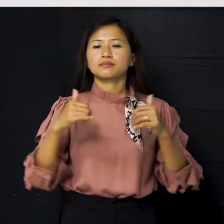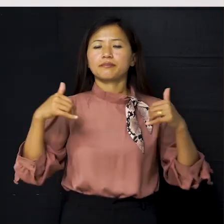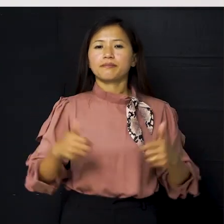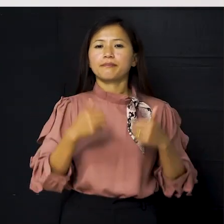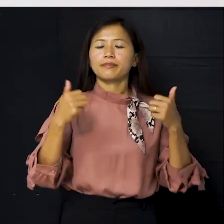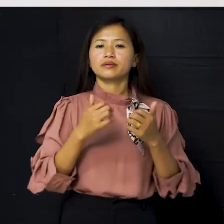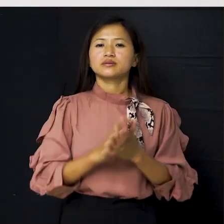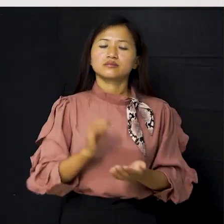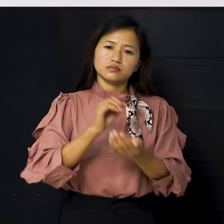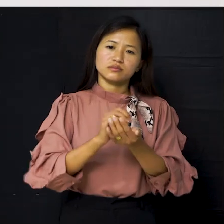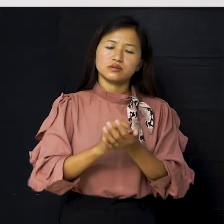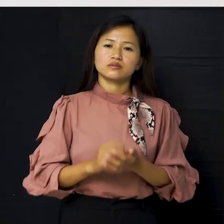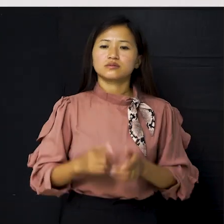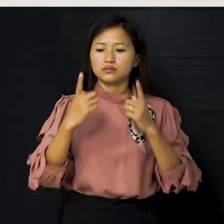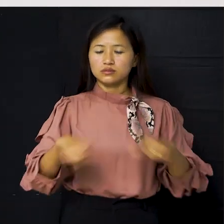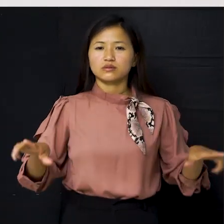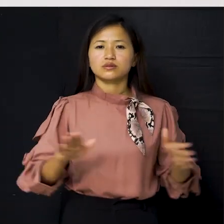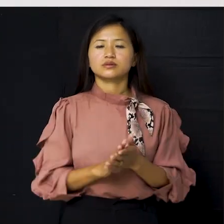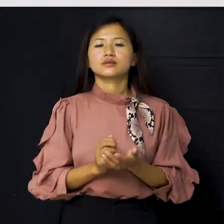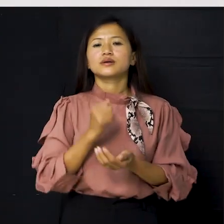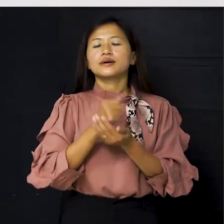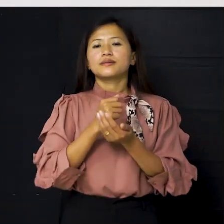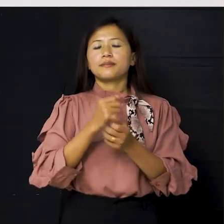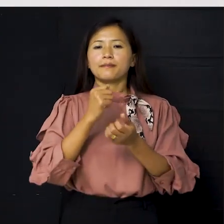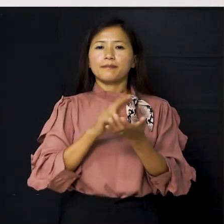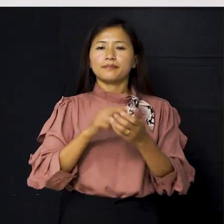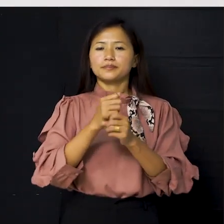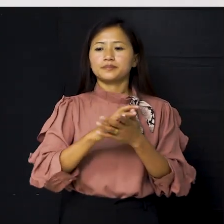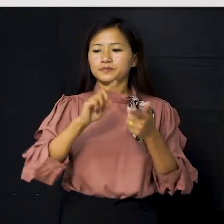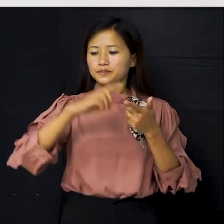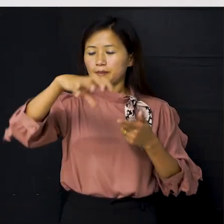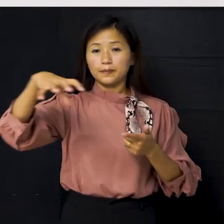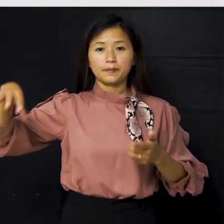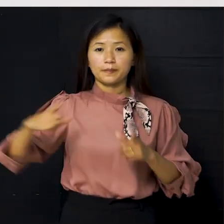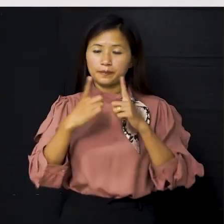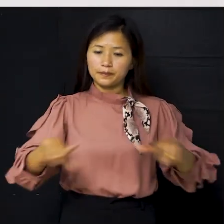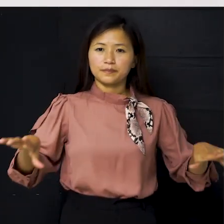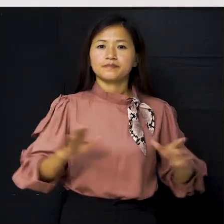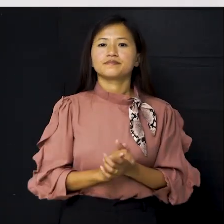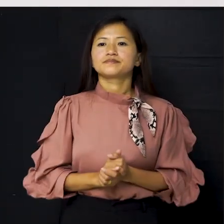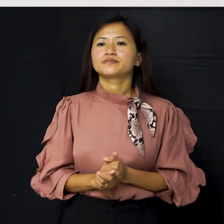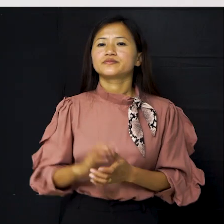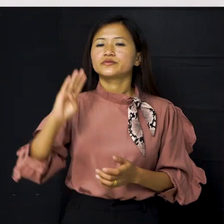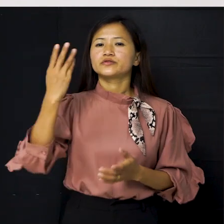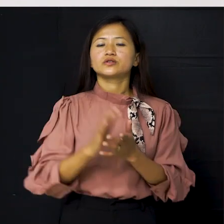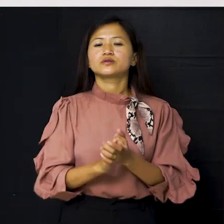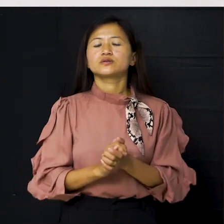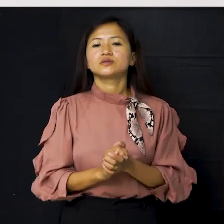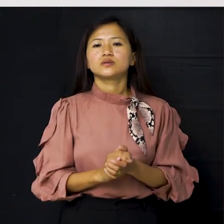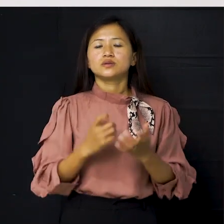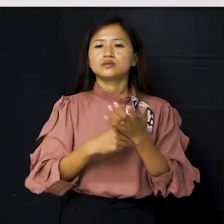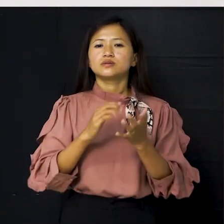up, and that's how they lost the battle. They lost all their empire. Then in the fourth reason, he started